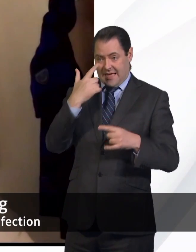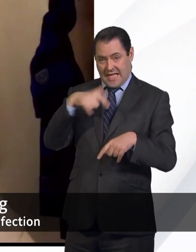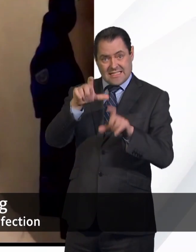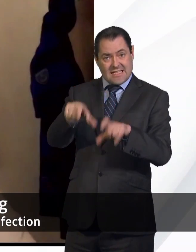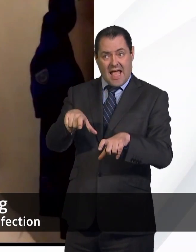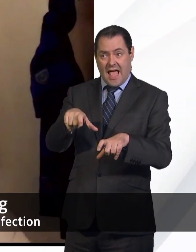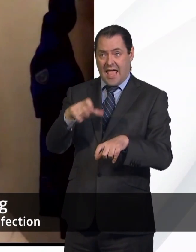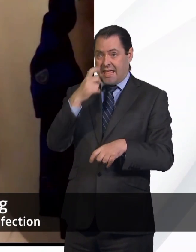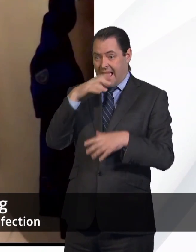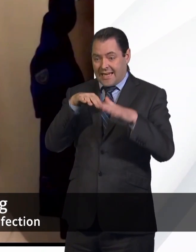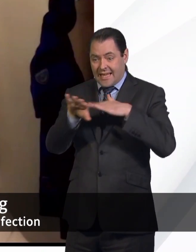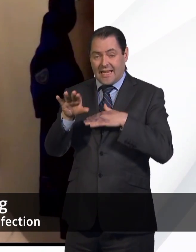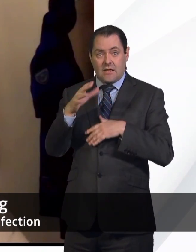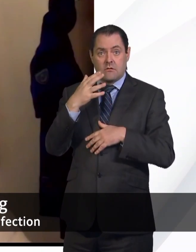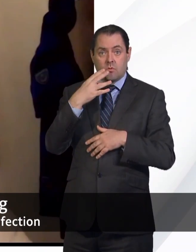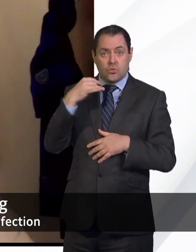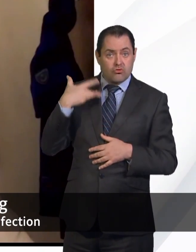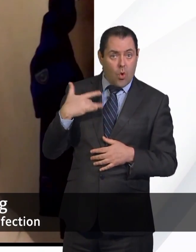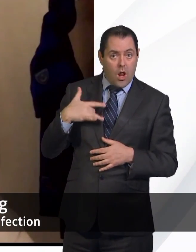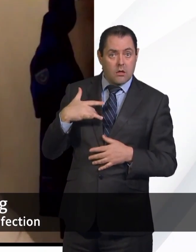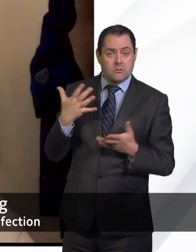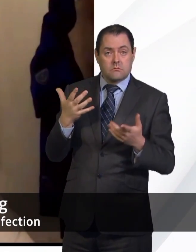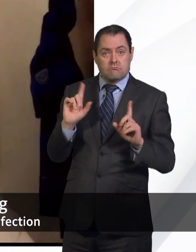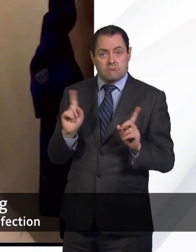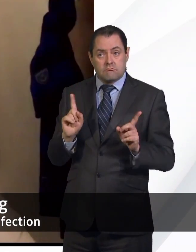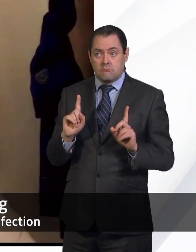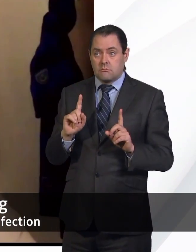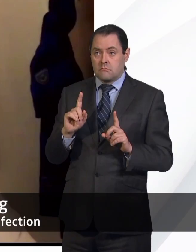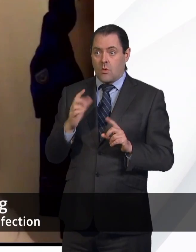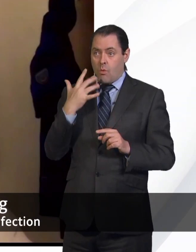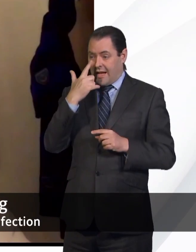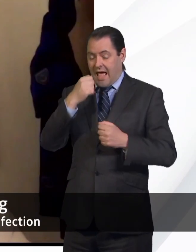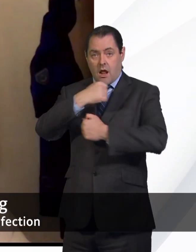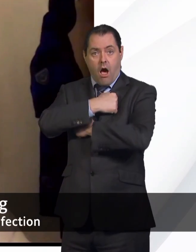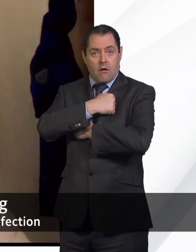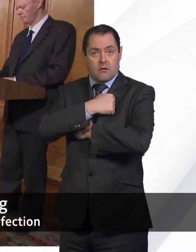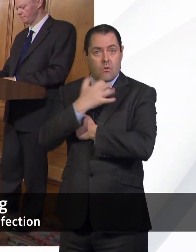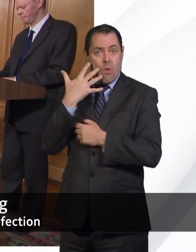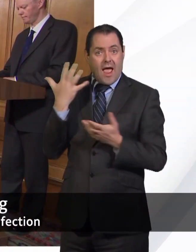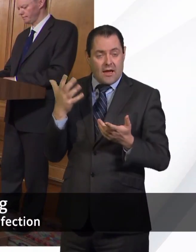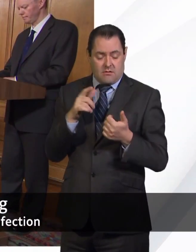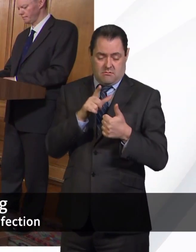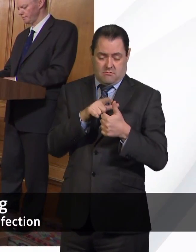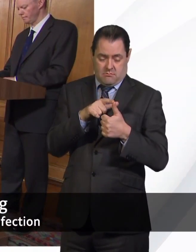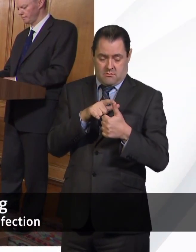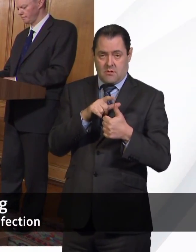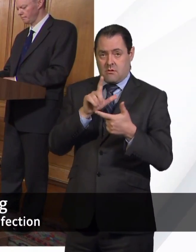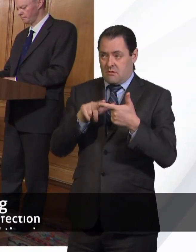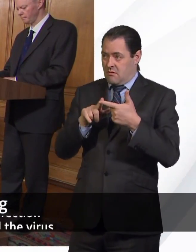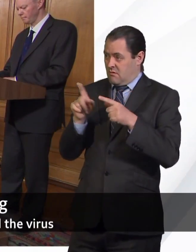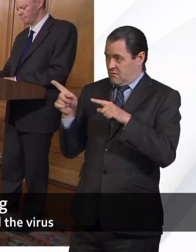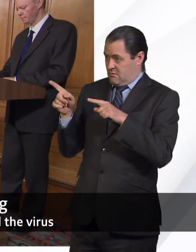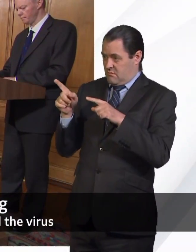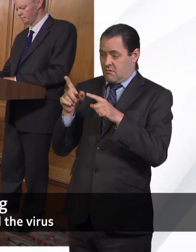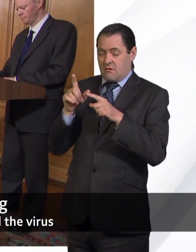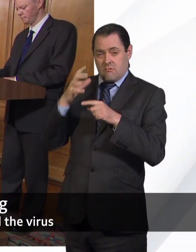nip inside to use the loo? And when will we be able to hug our close family again? And secondly, to the scientists,